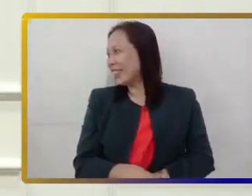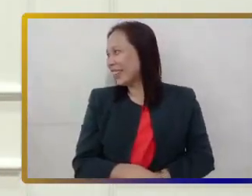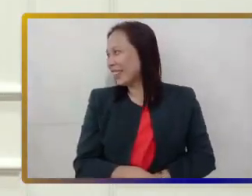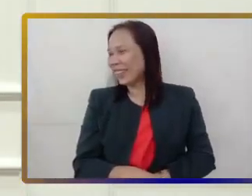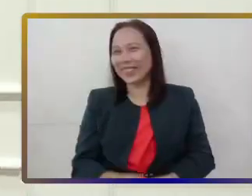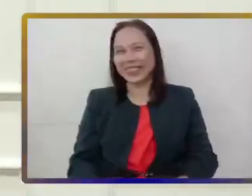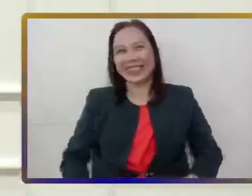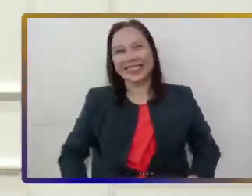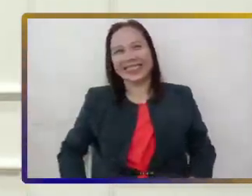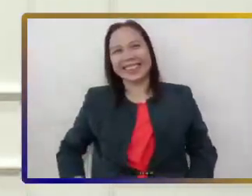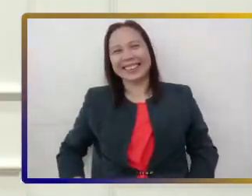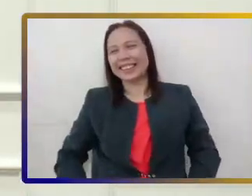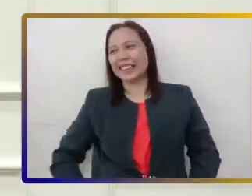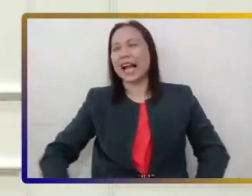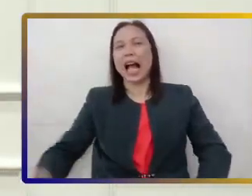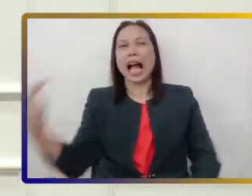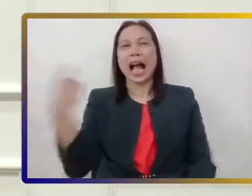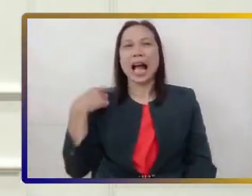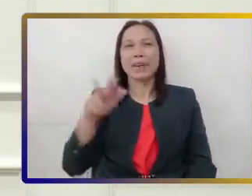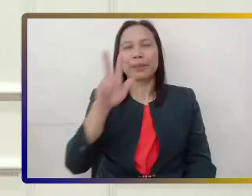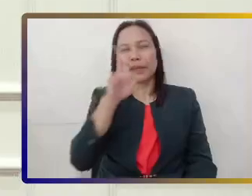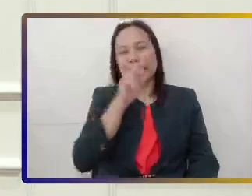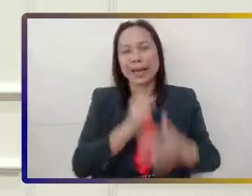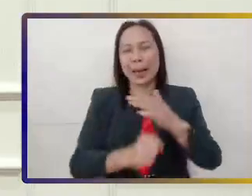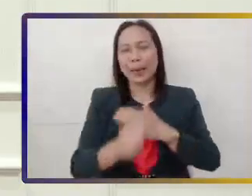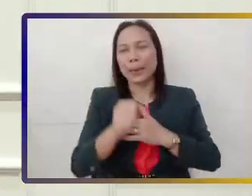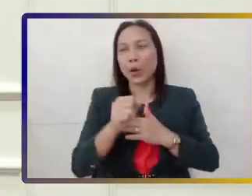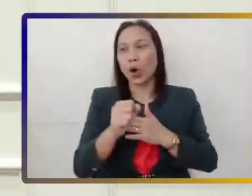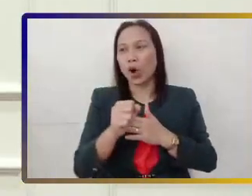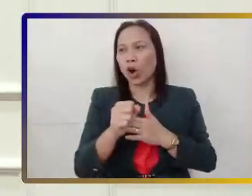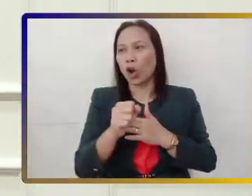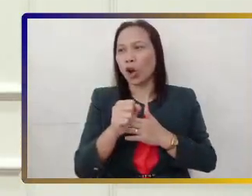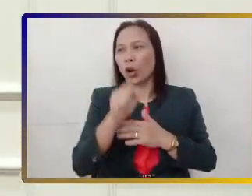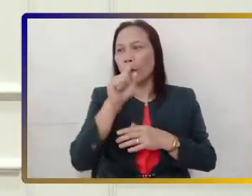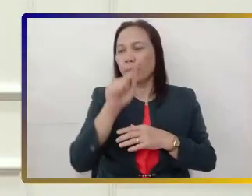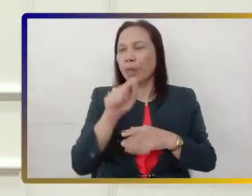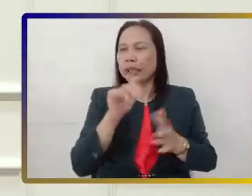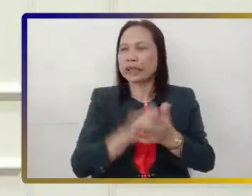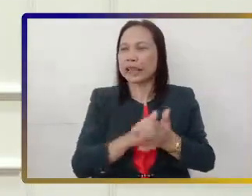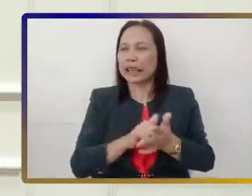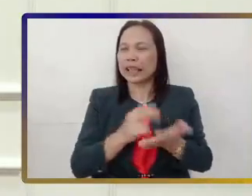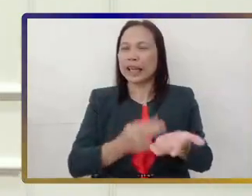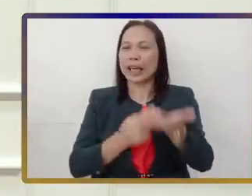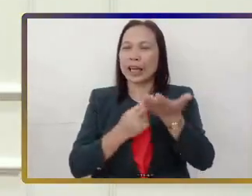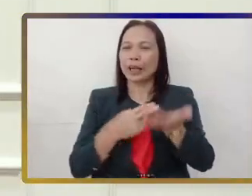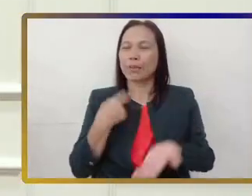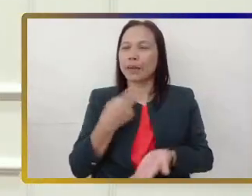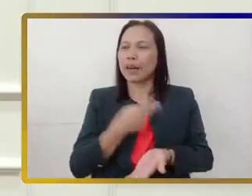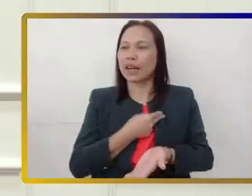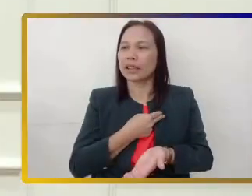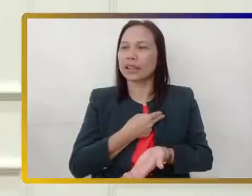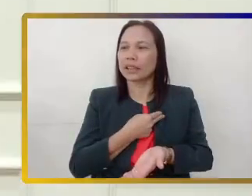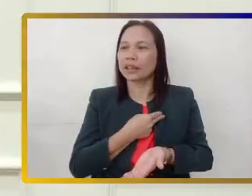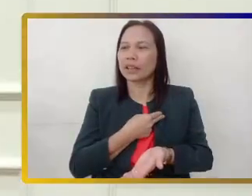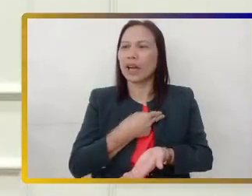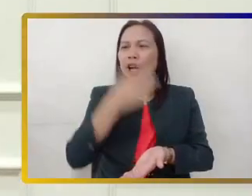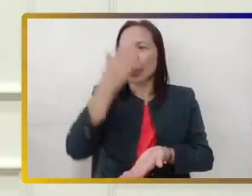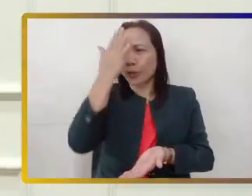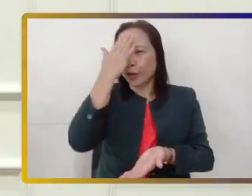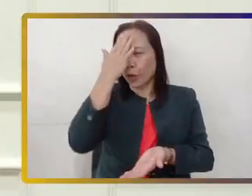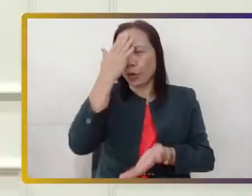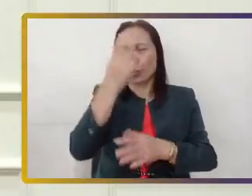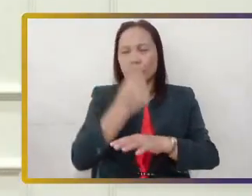points I'll give you three simple points that will help us identify